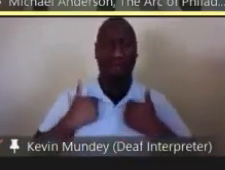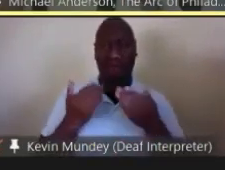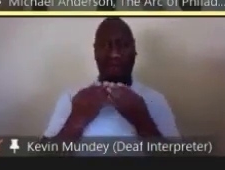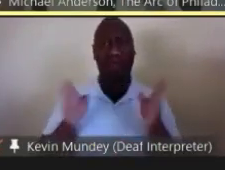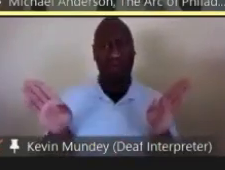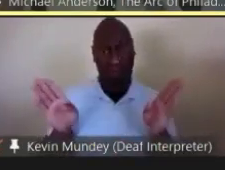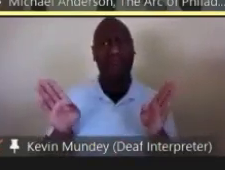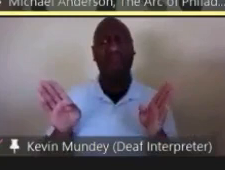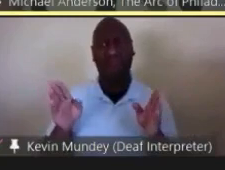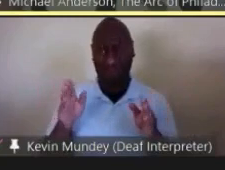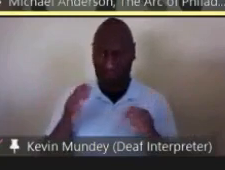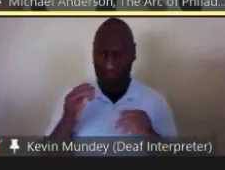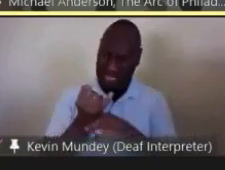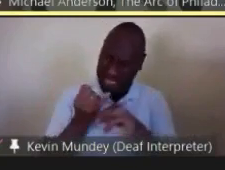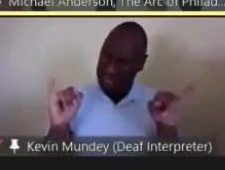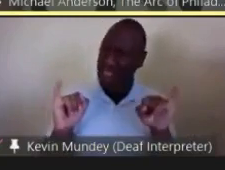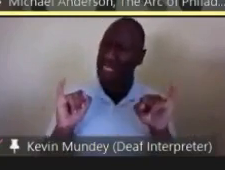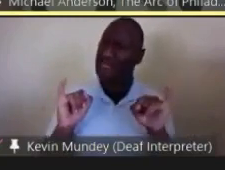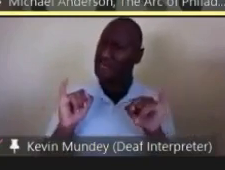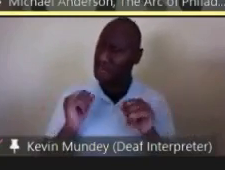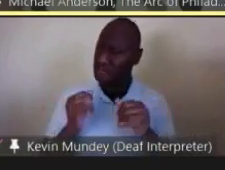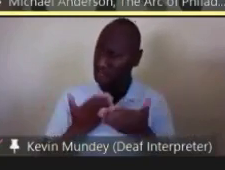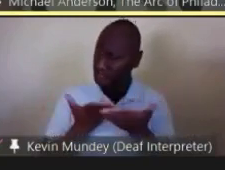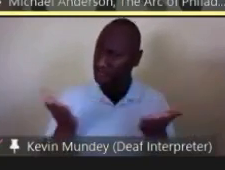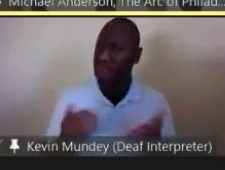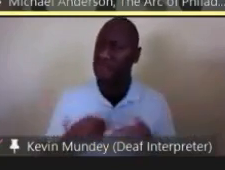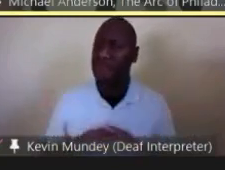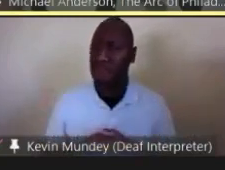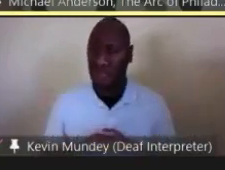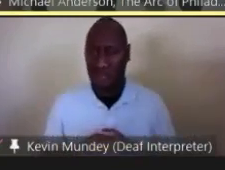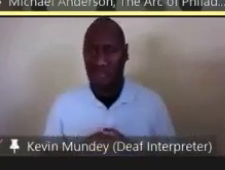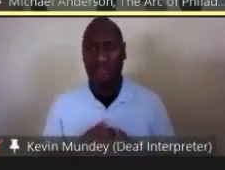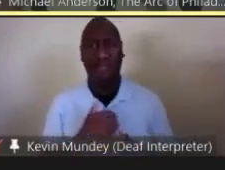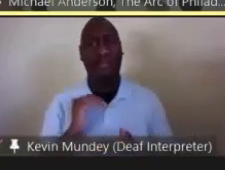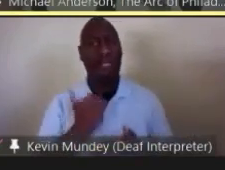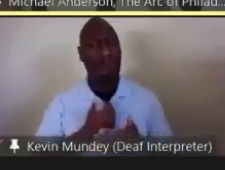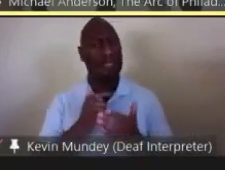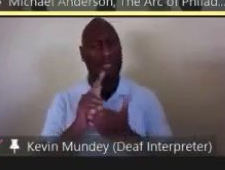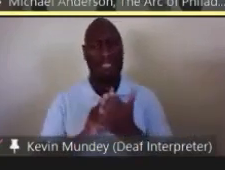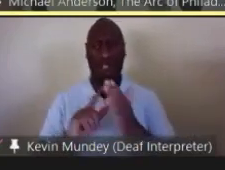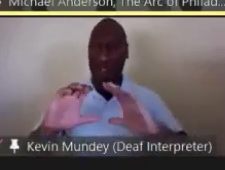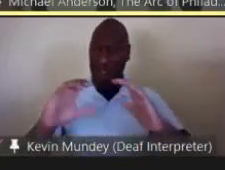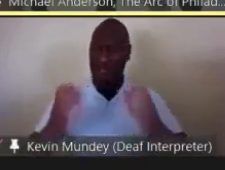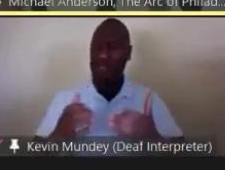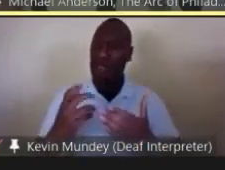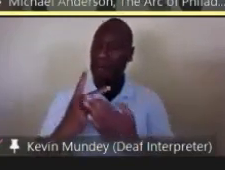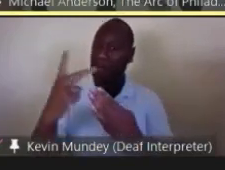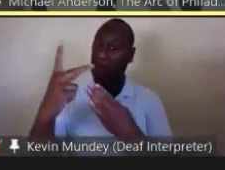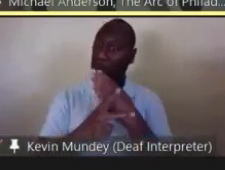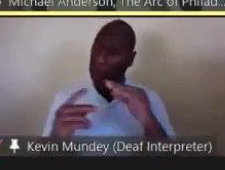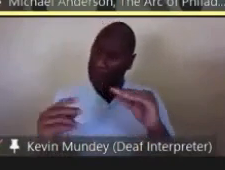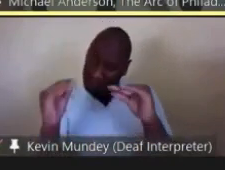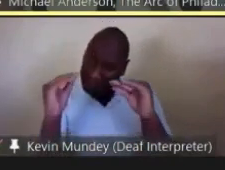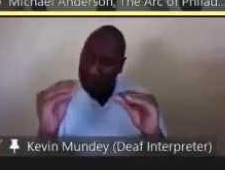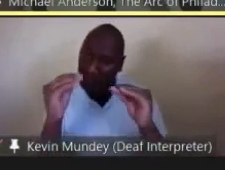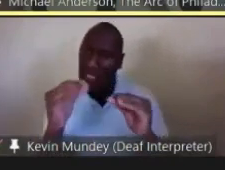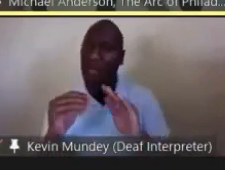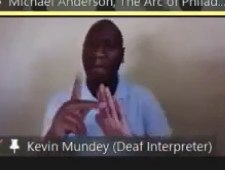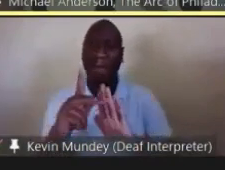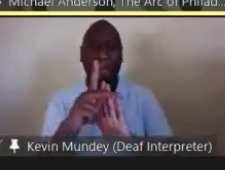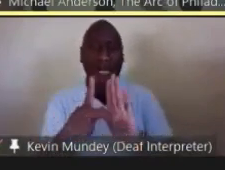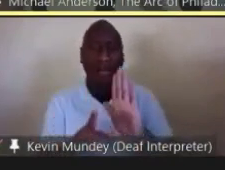independence. Our legislative program educates policymakers at the